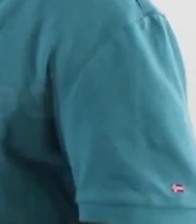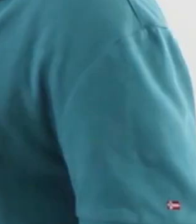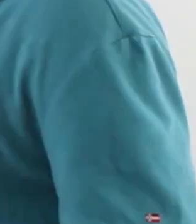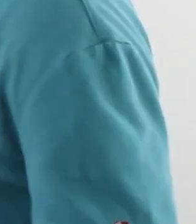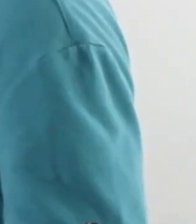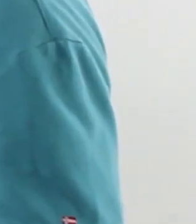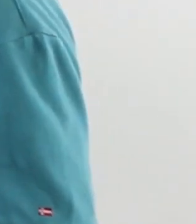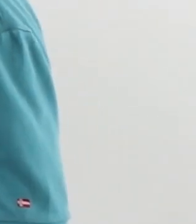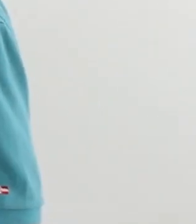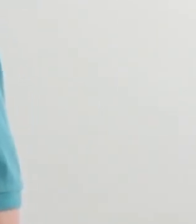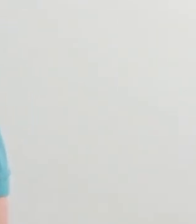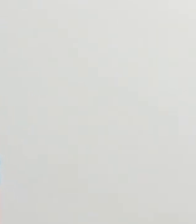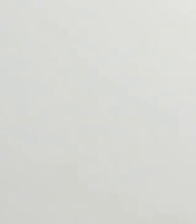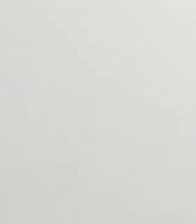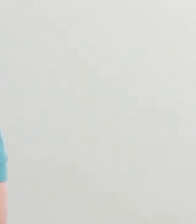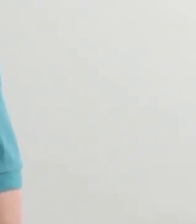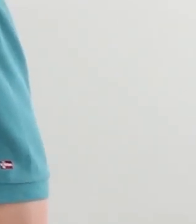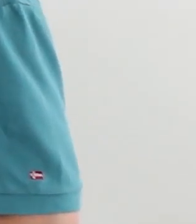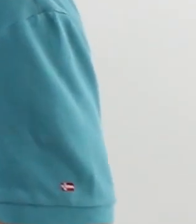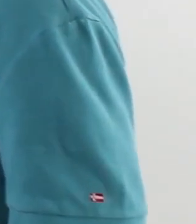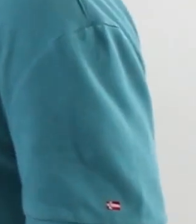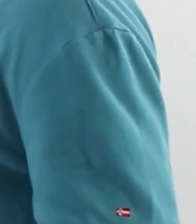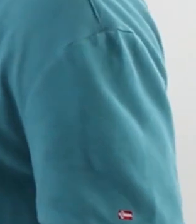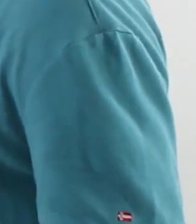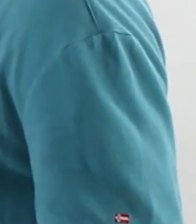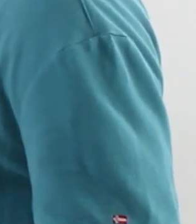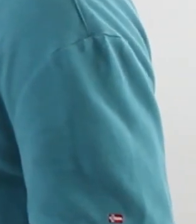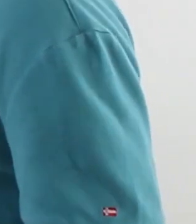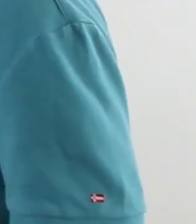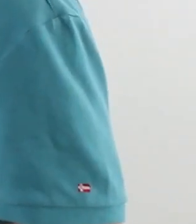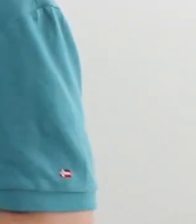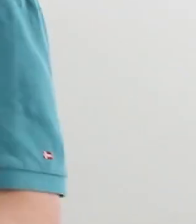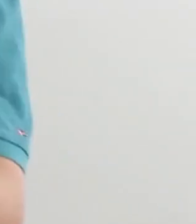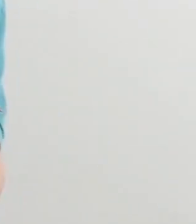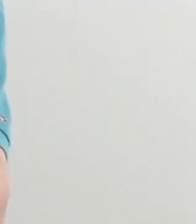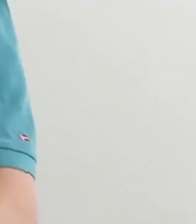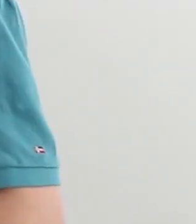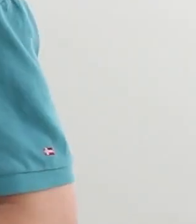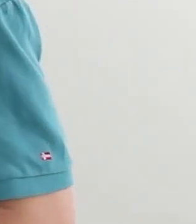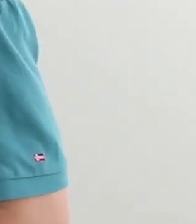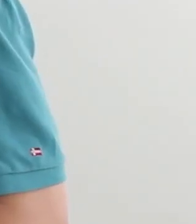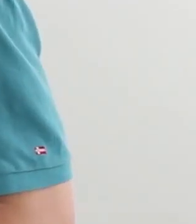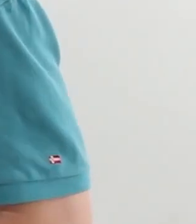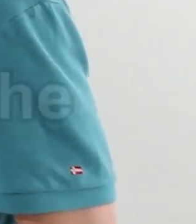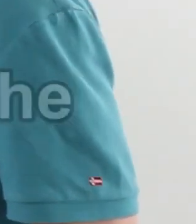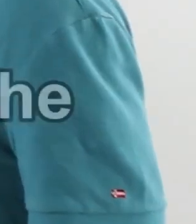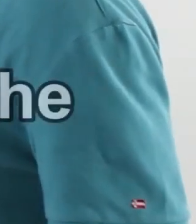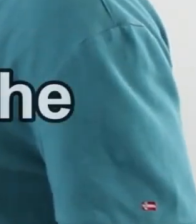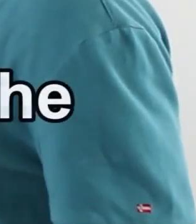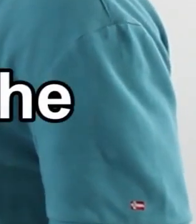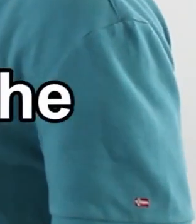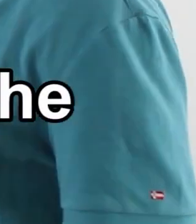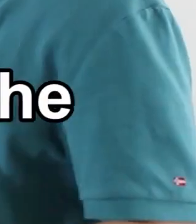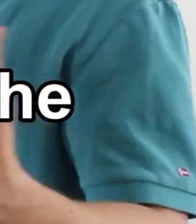better decision. Now, same thing. I disagree that, okay? This could easily go, I